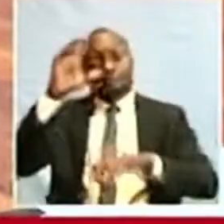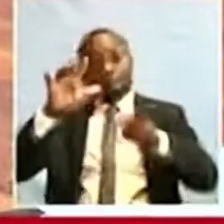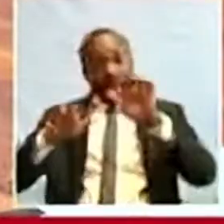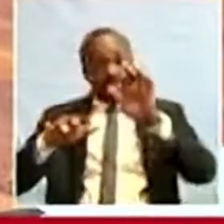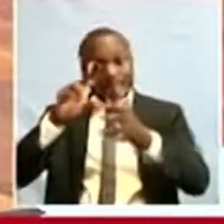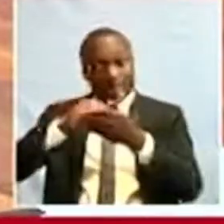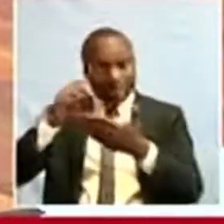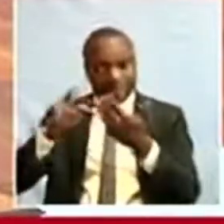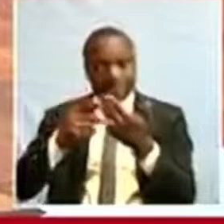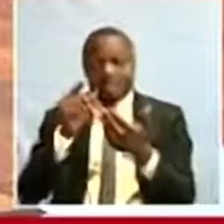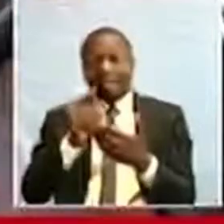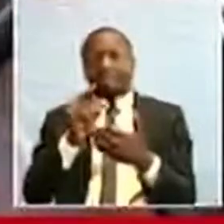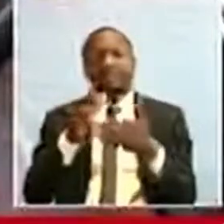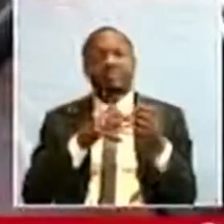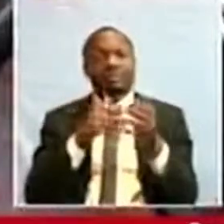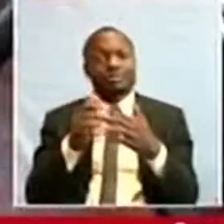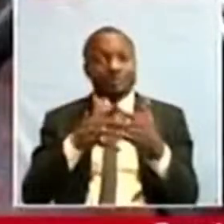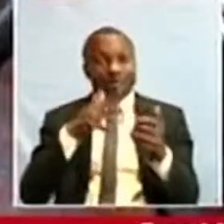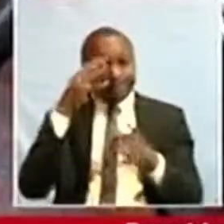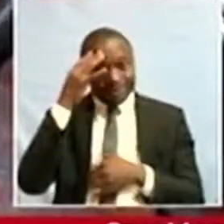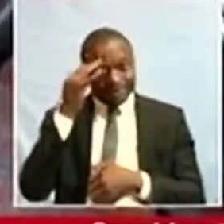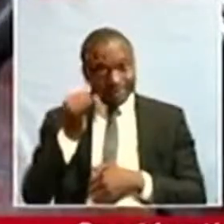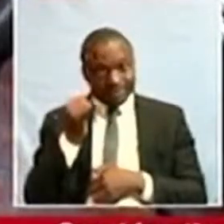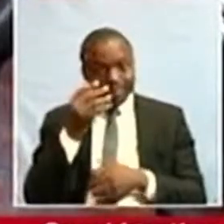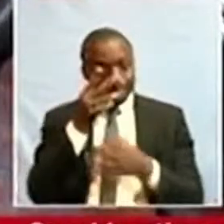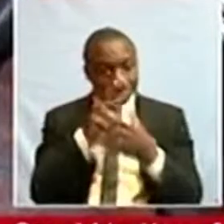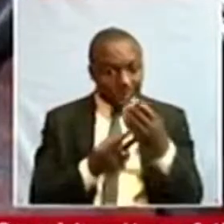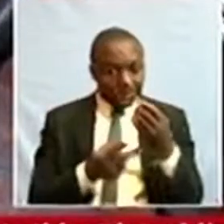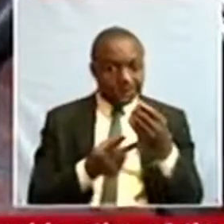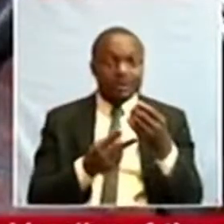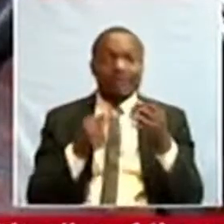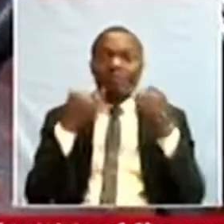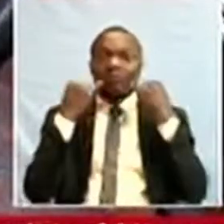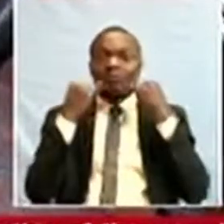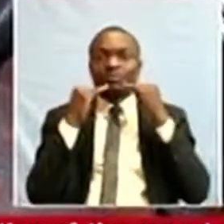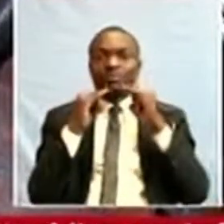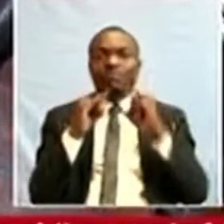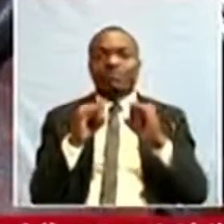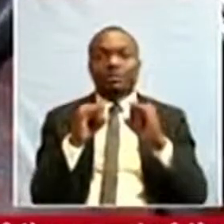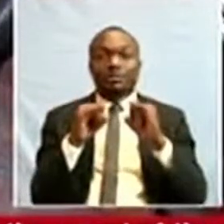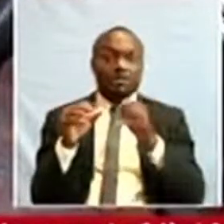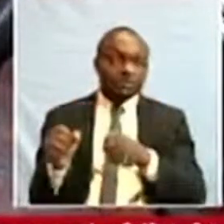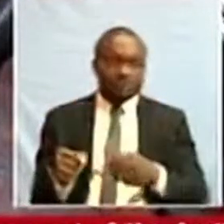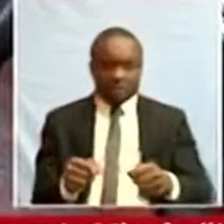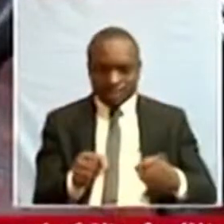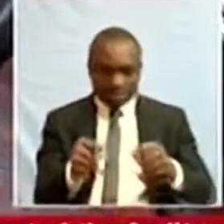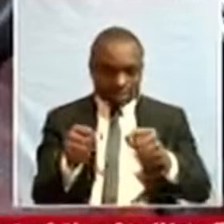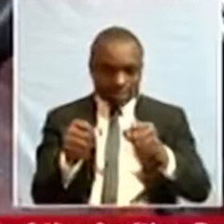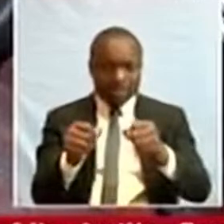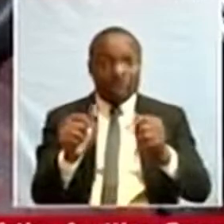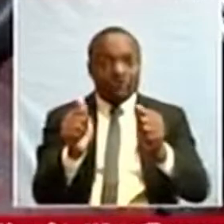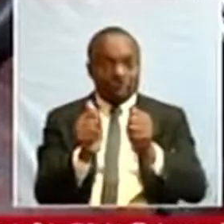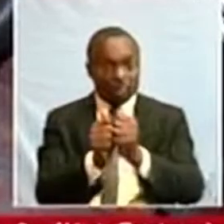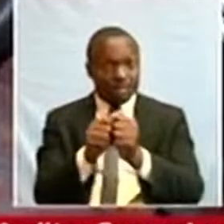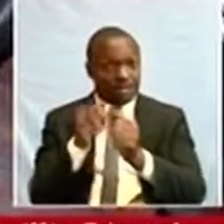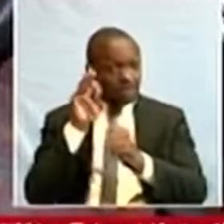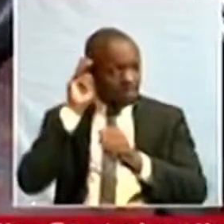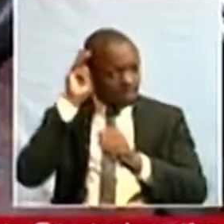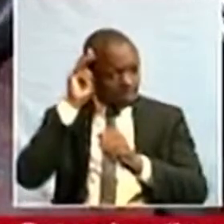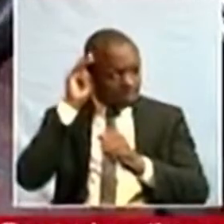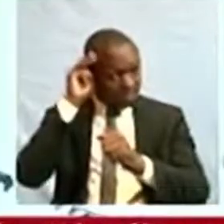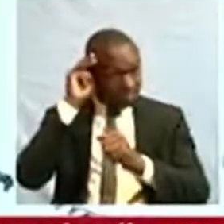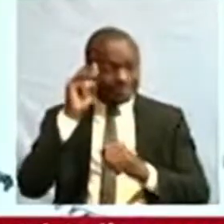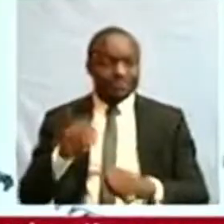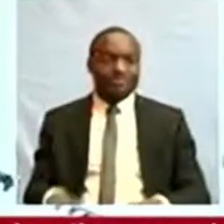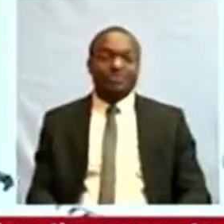That one is much simpler because both databases are with the ministry. It's